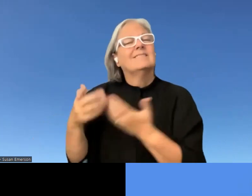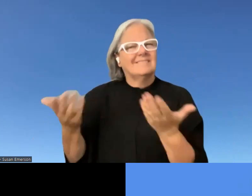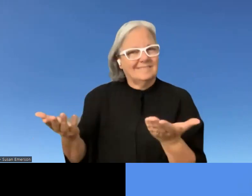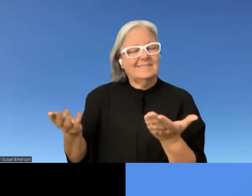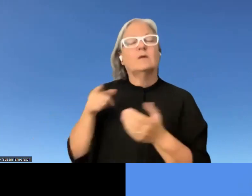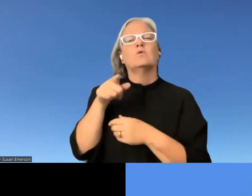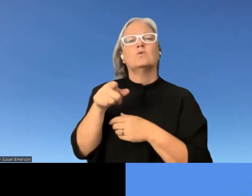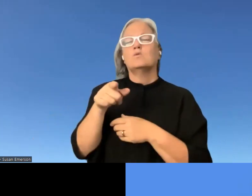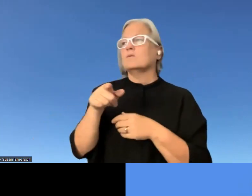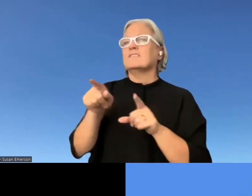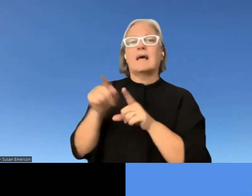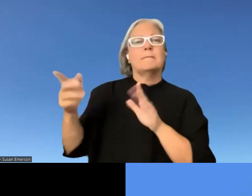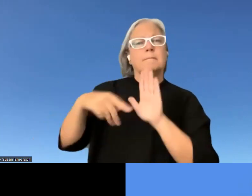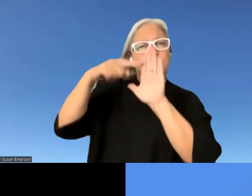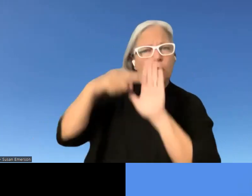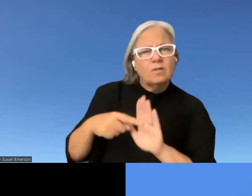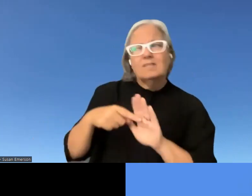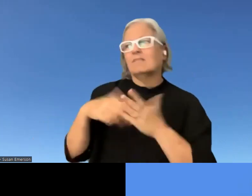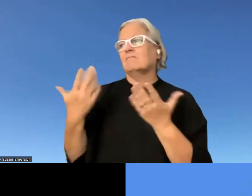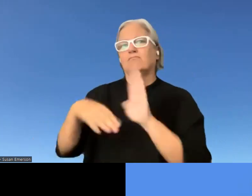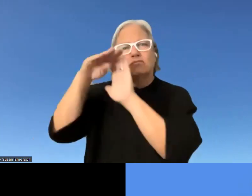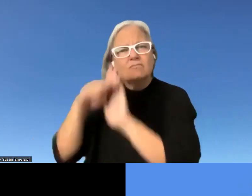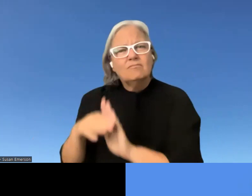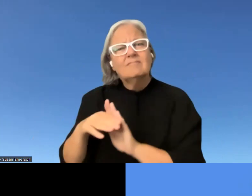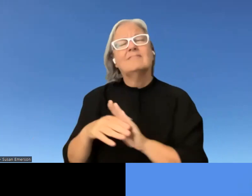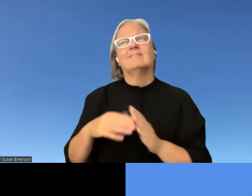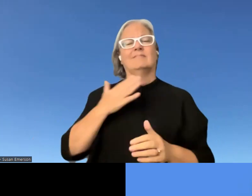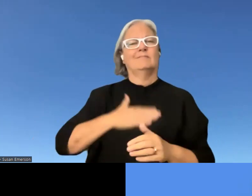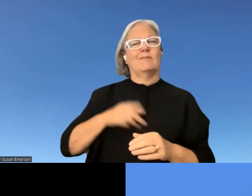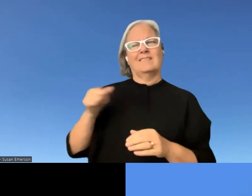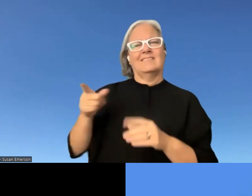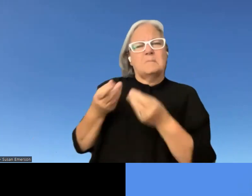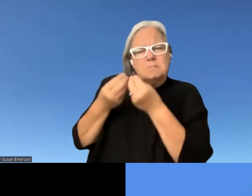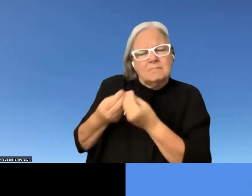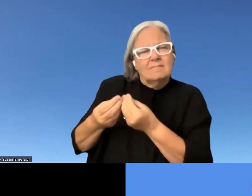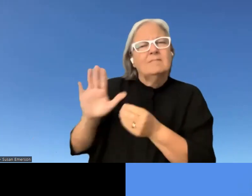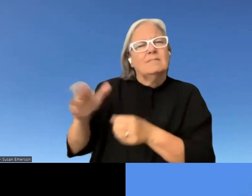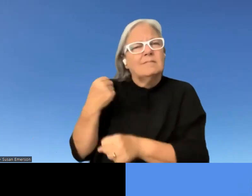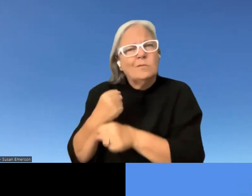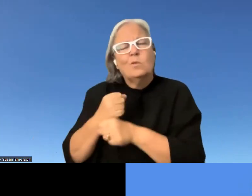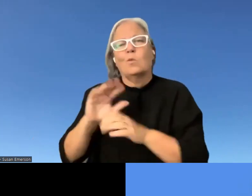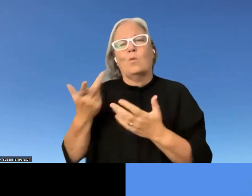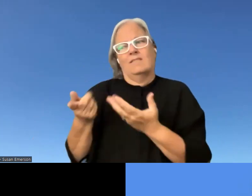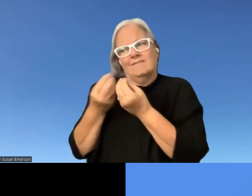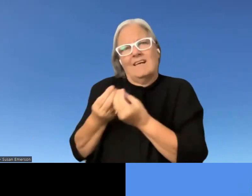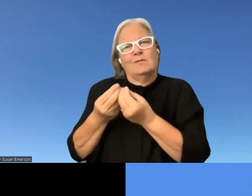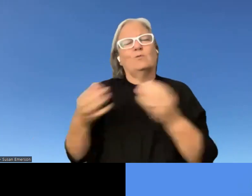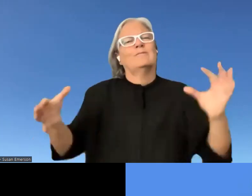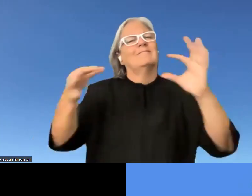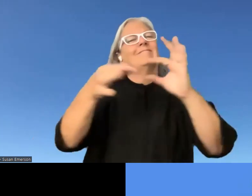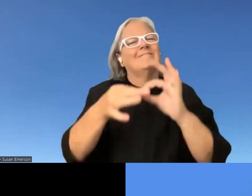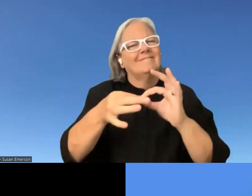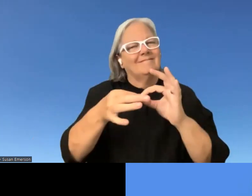positioning business as a valued stakeholder, valued service user, valued potential partner plays a huge